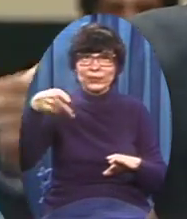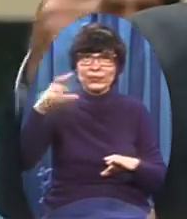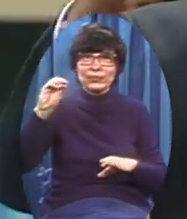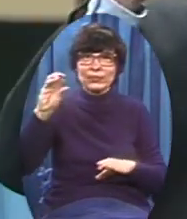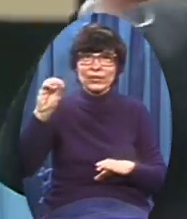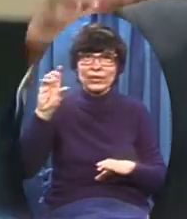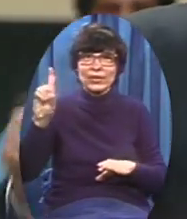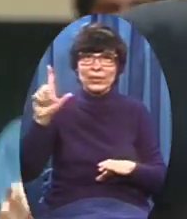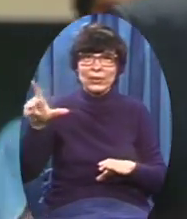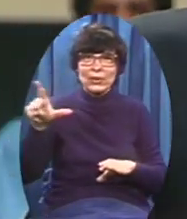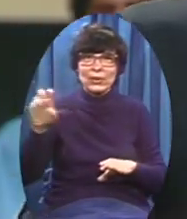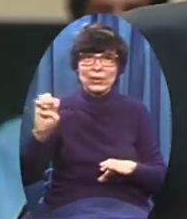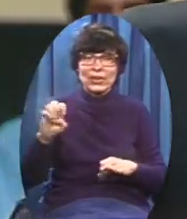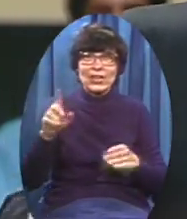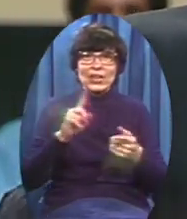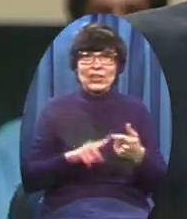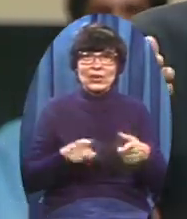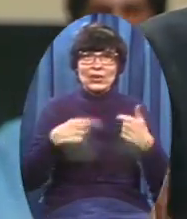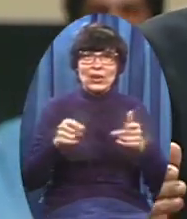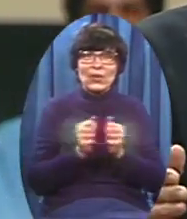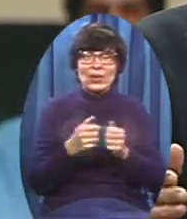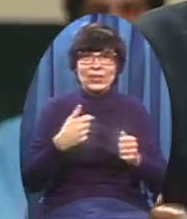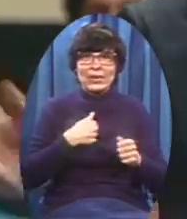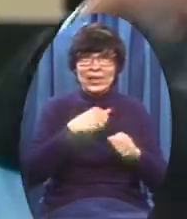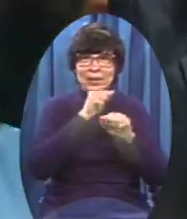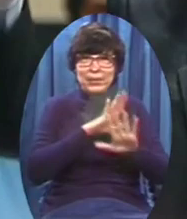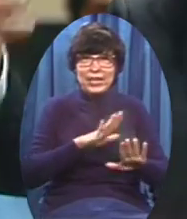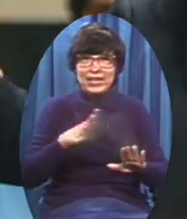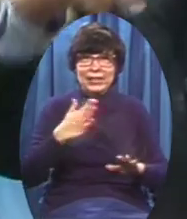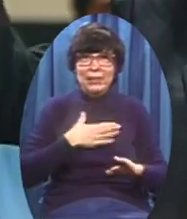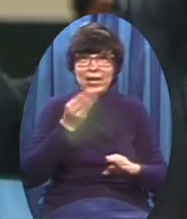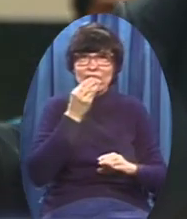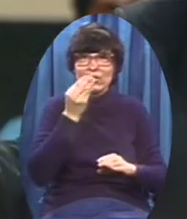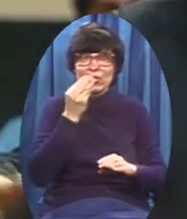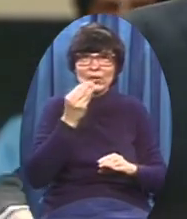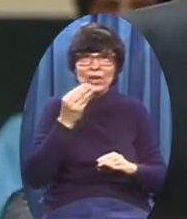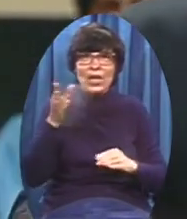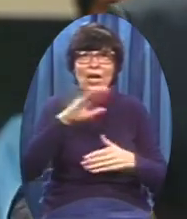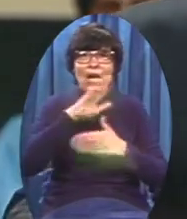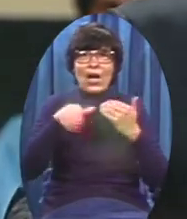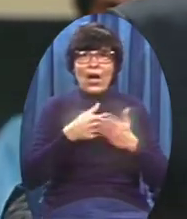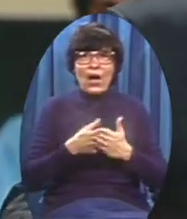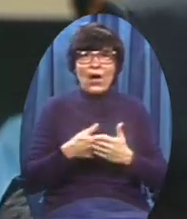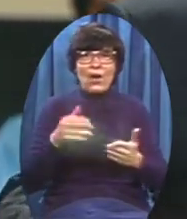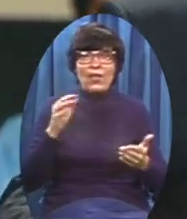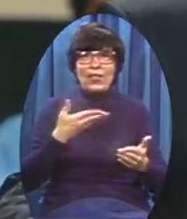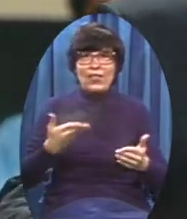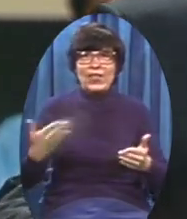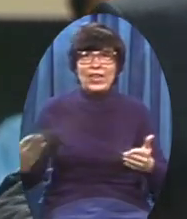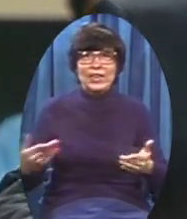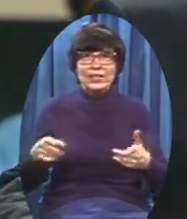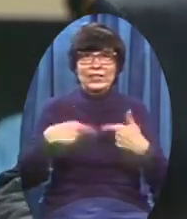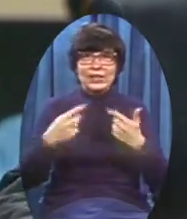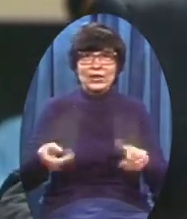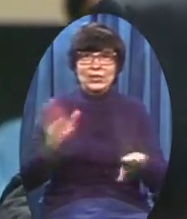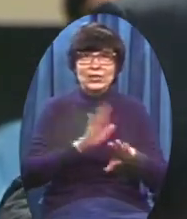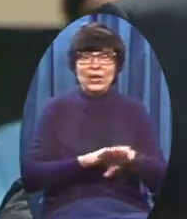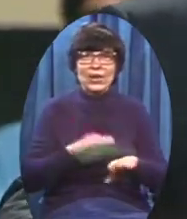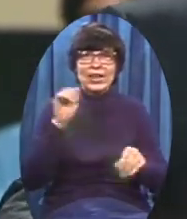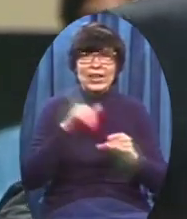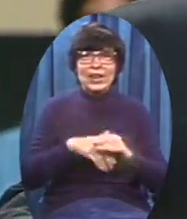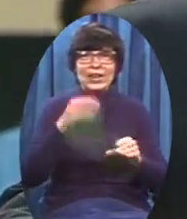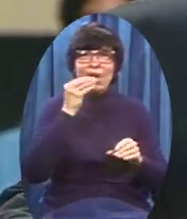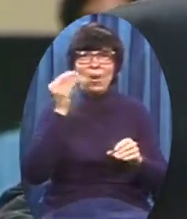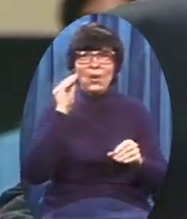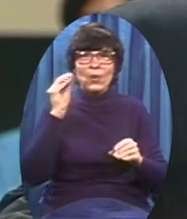take him around and bless my meals. I want to say to you that all of this goes on in the homes when the preacher is there. I wonder what's